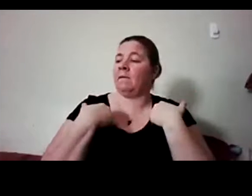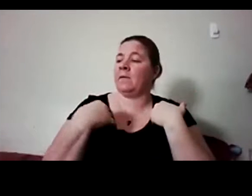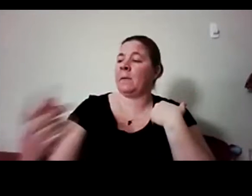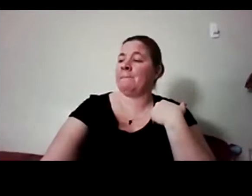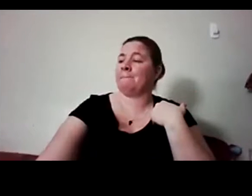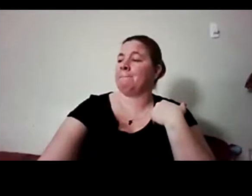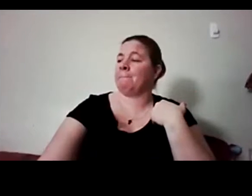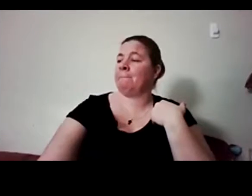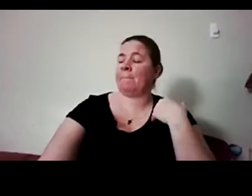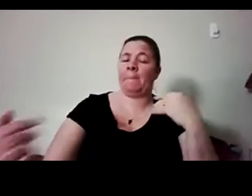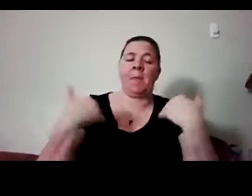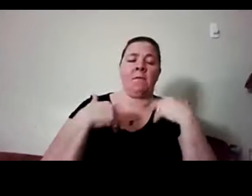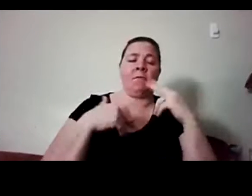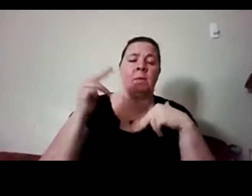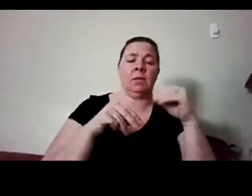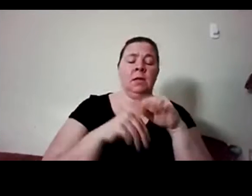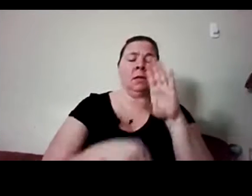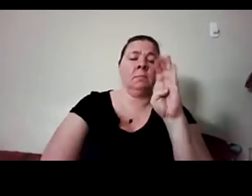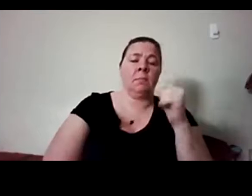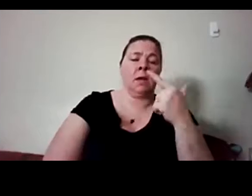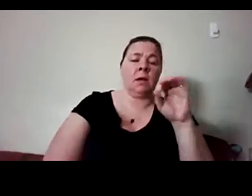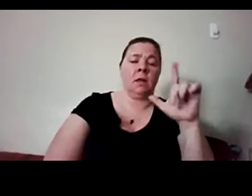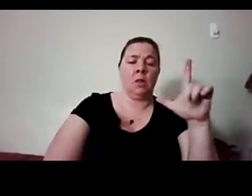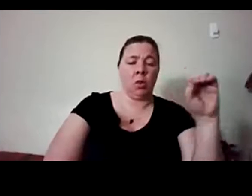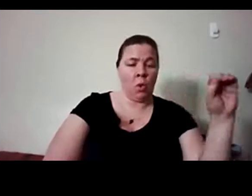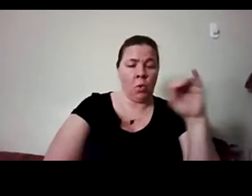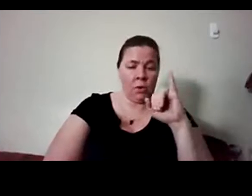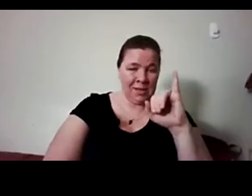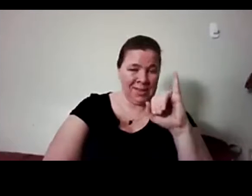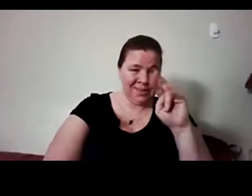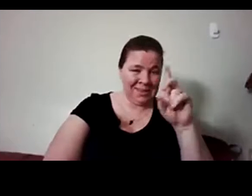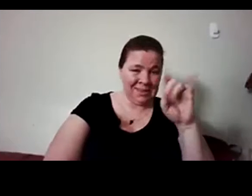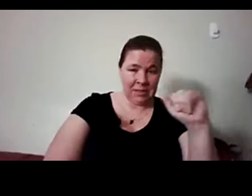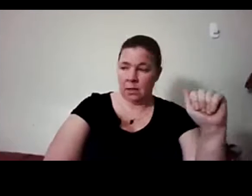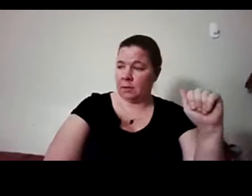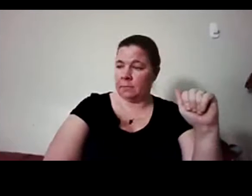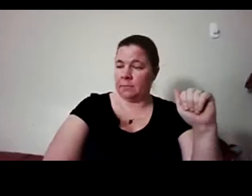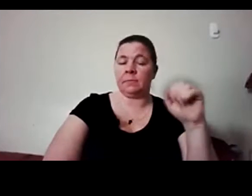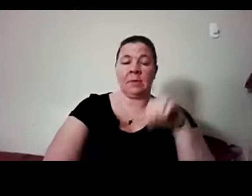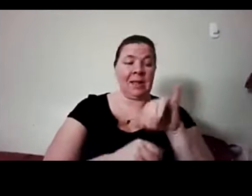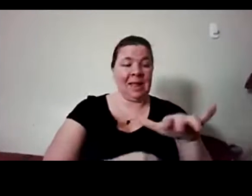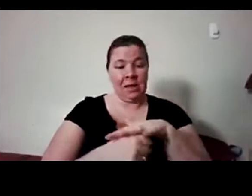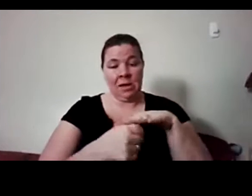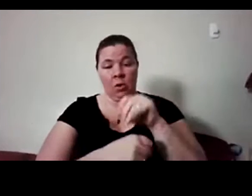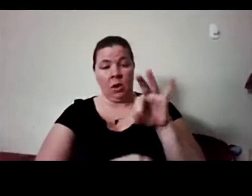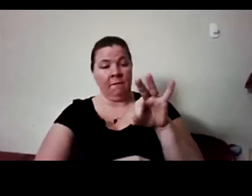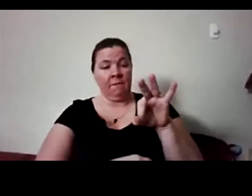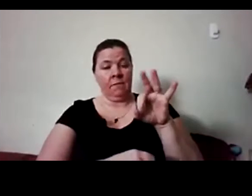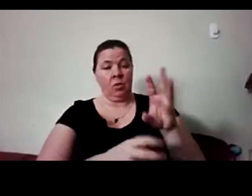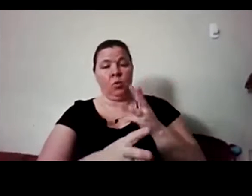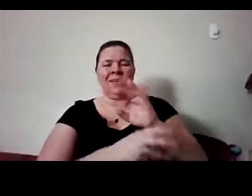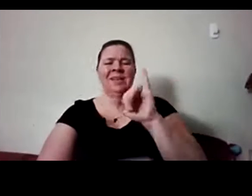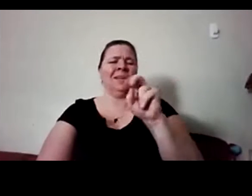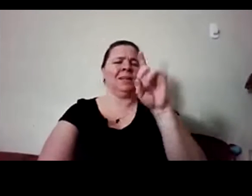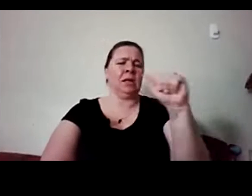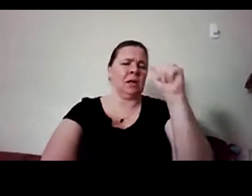building in Bangalore in India. For those of you who are familiar with that area of the world, that part of the world, Bangalore is like